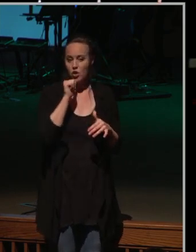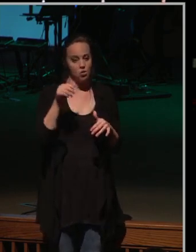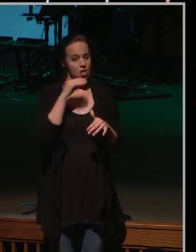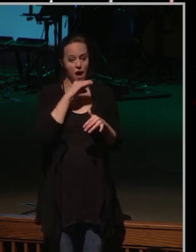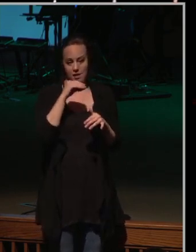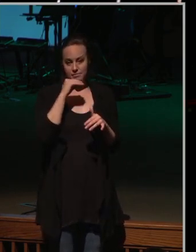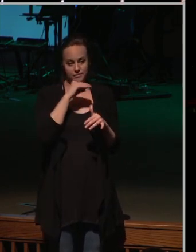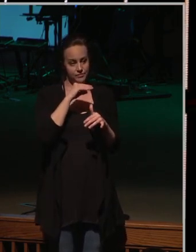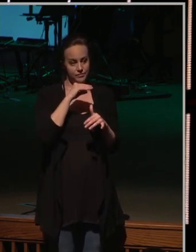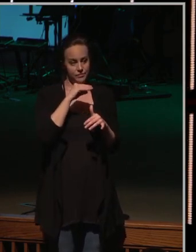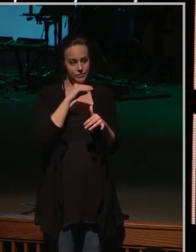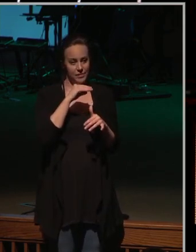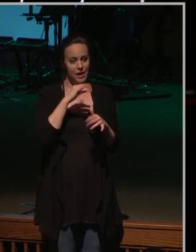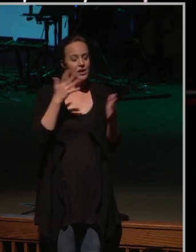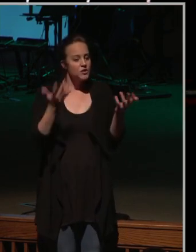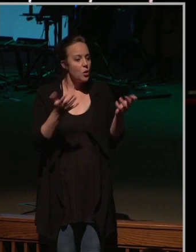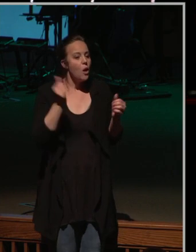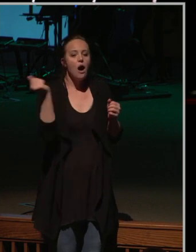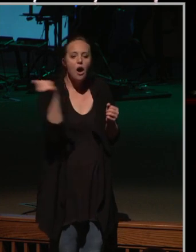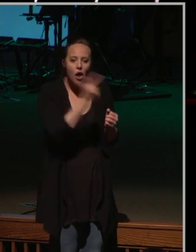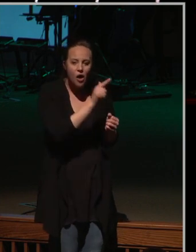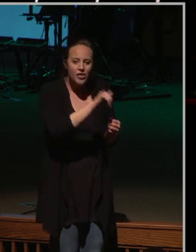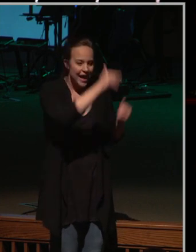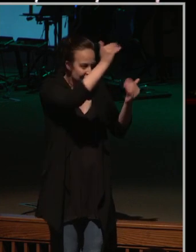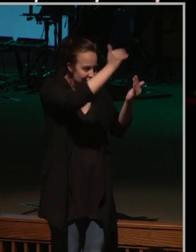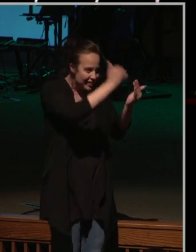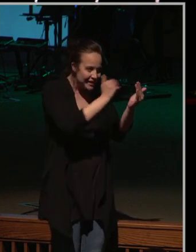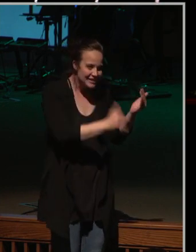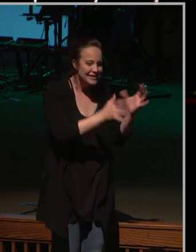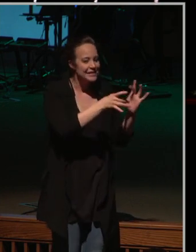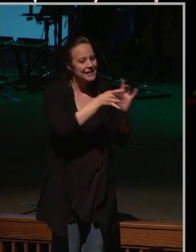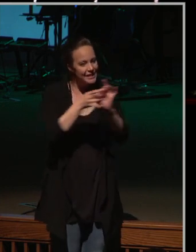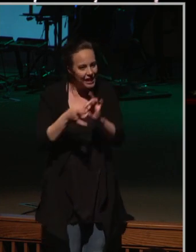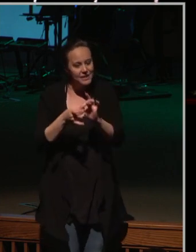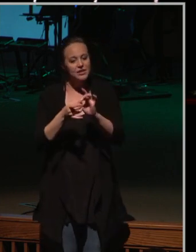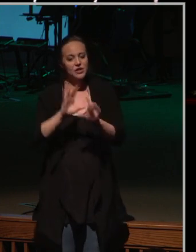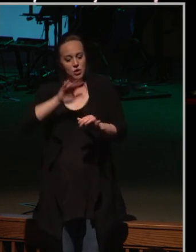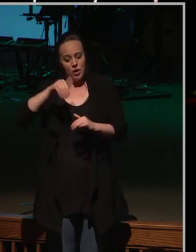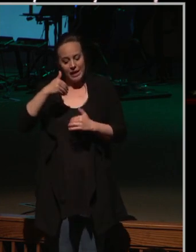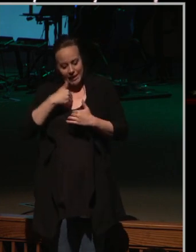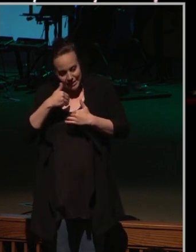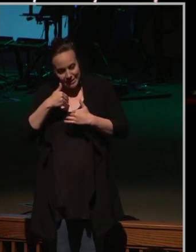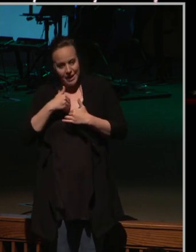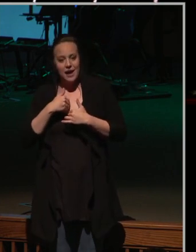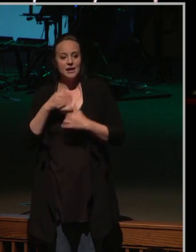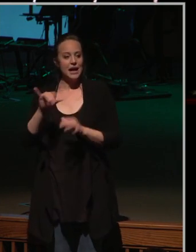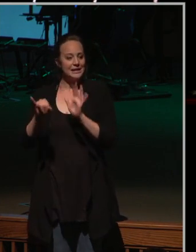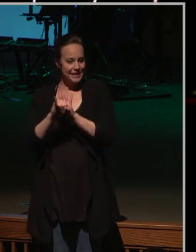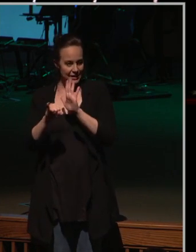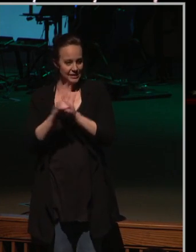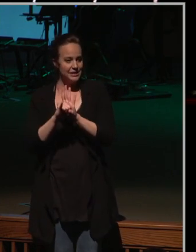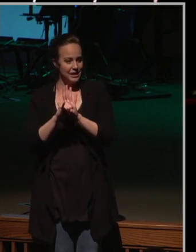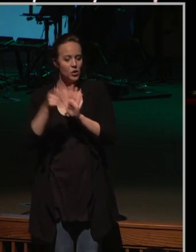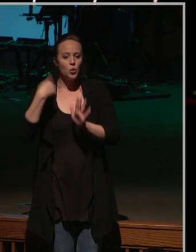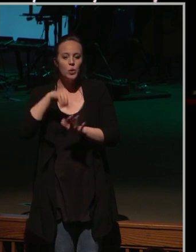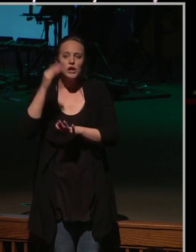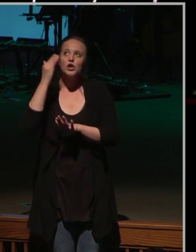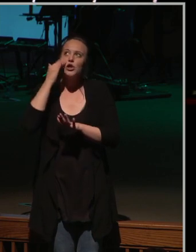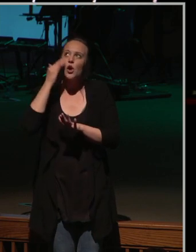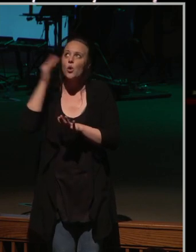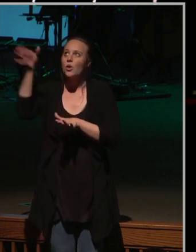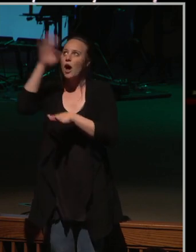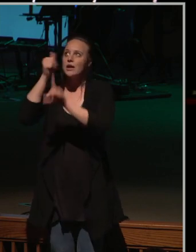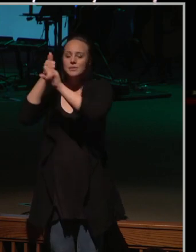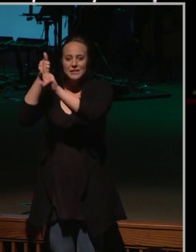where is our identity. Because we know Satan is a key deceiver, and we know God is actually the embodiment of